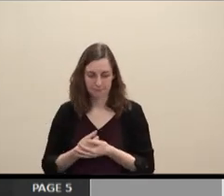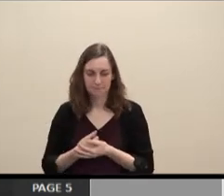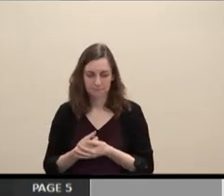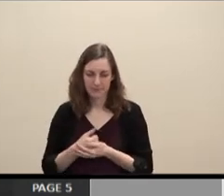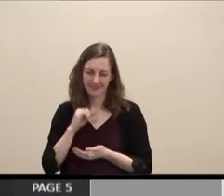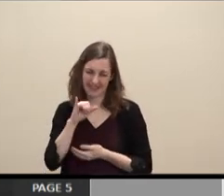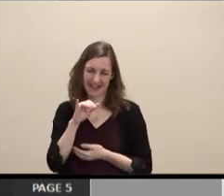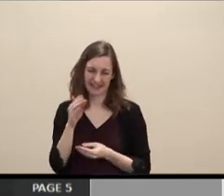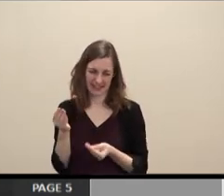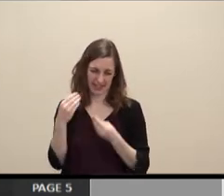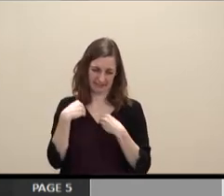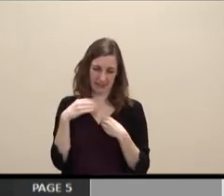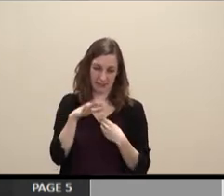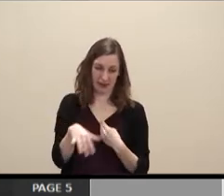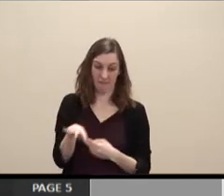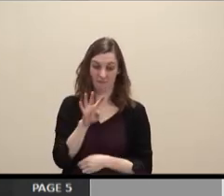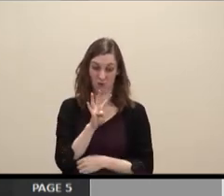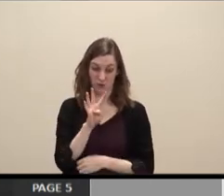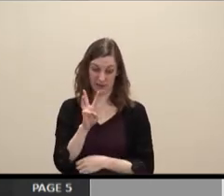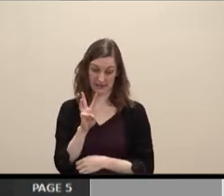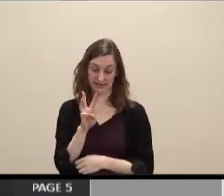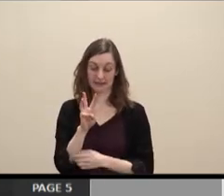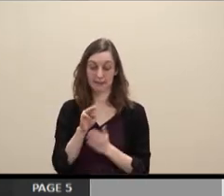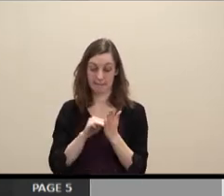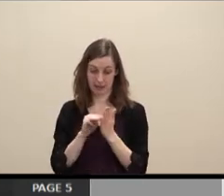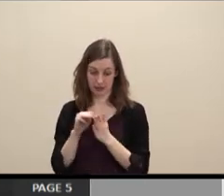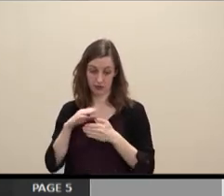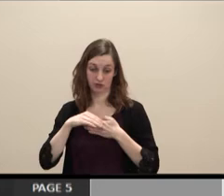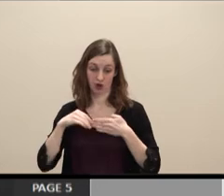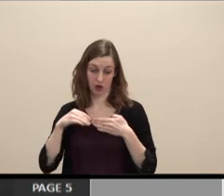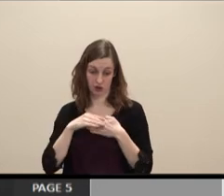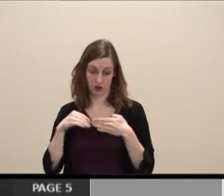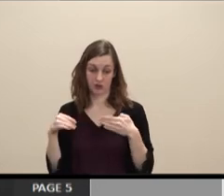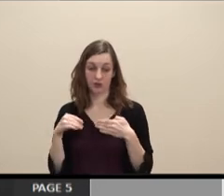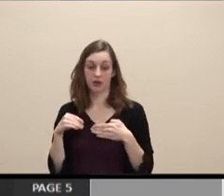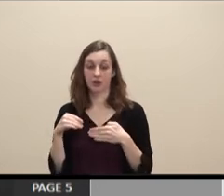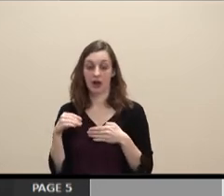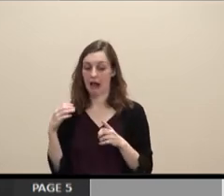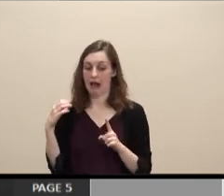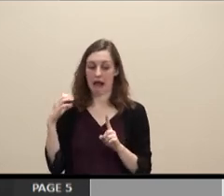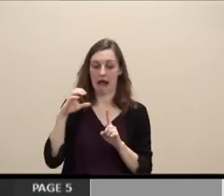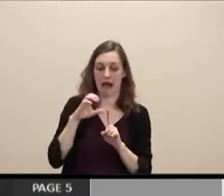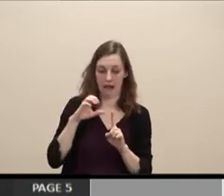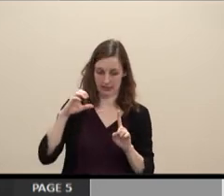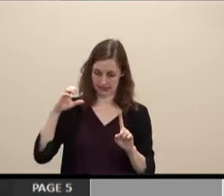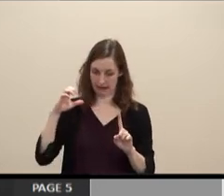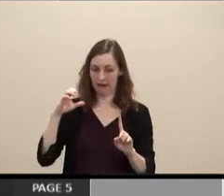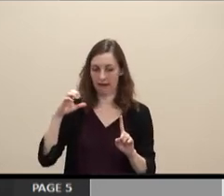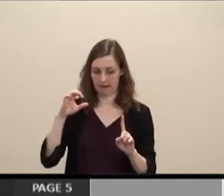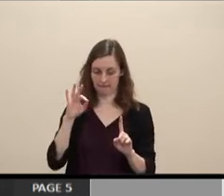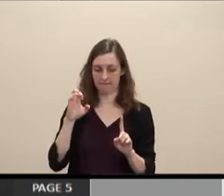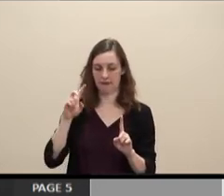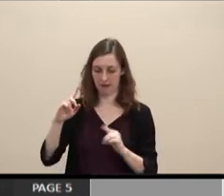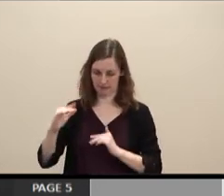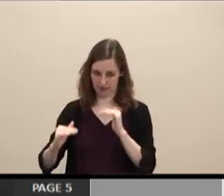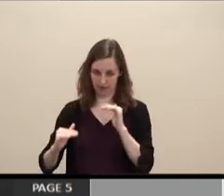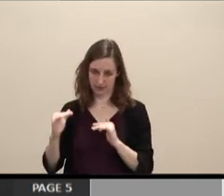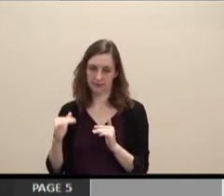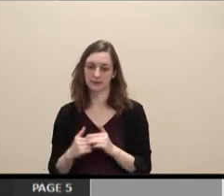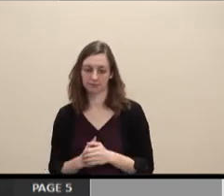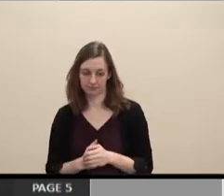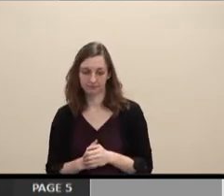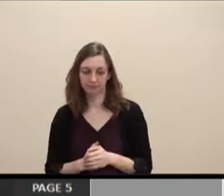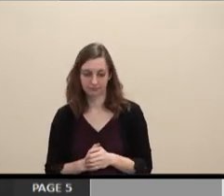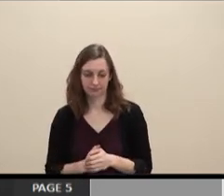million. So again, that gives us about a $46 million unassigned fund balance that we can use for anything. Now,